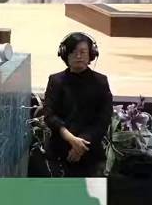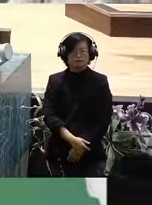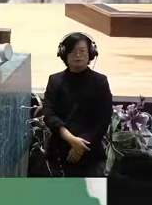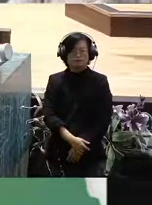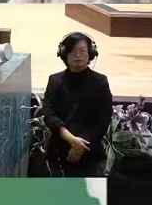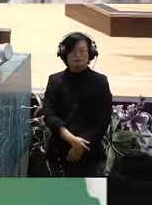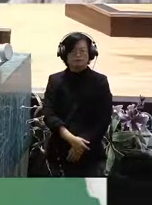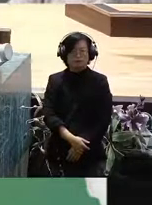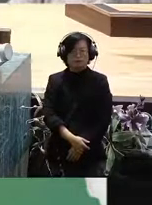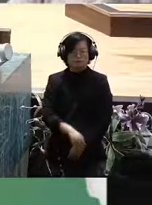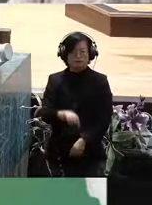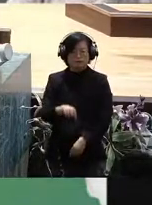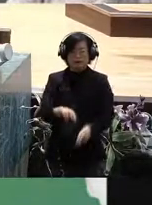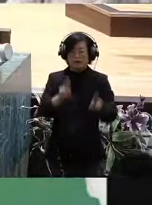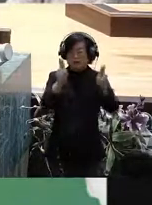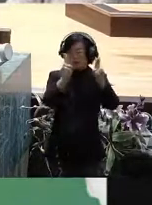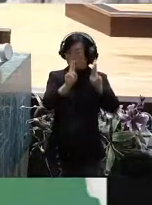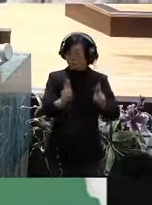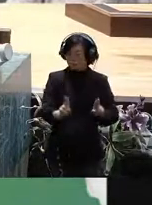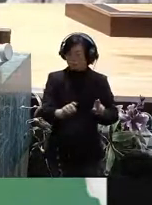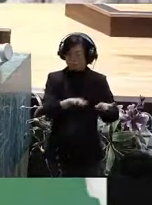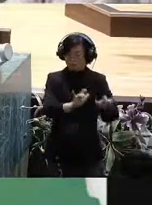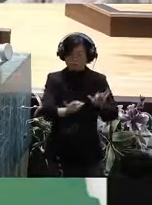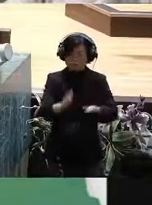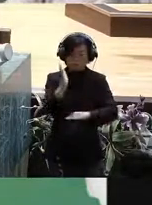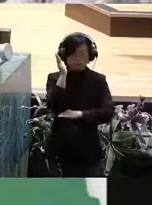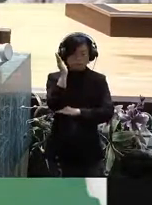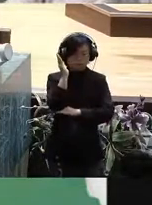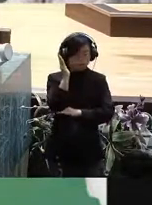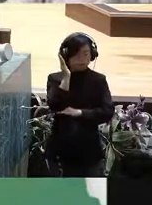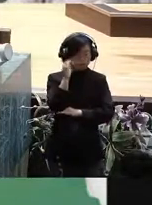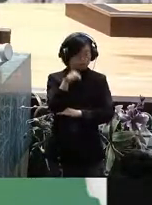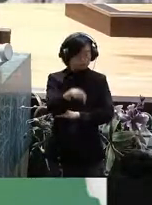we've been trying to help the government innovate in public service delivery,